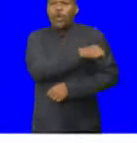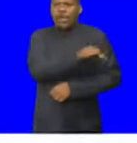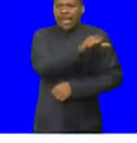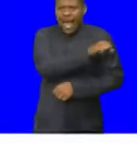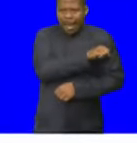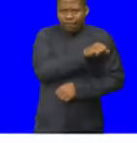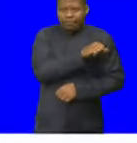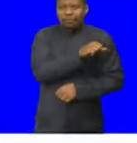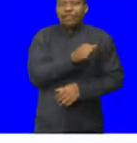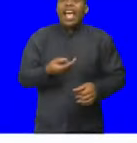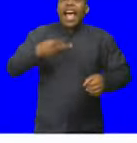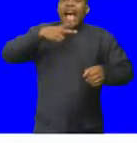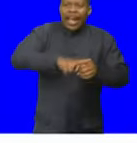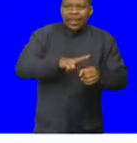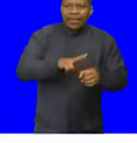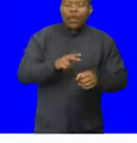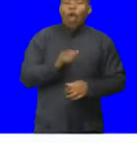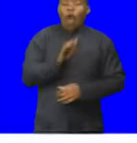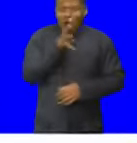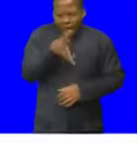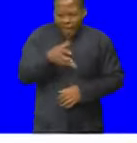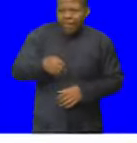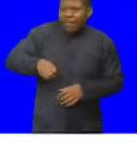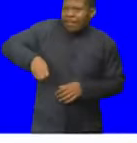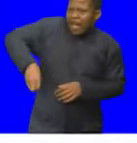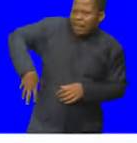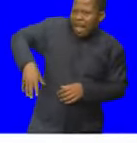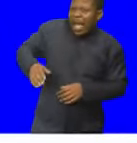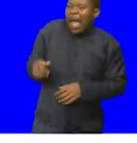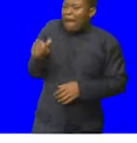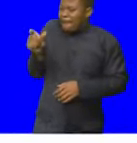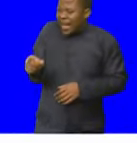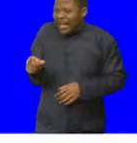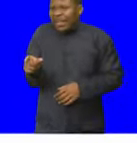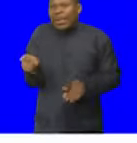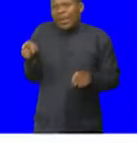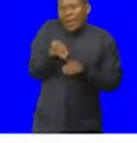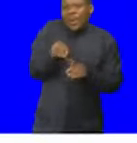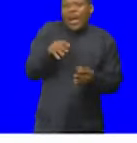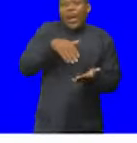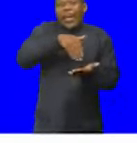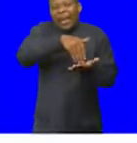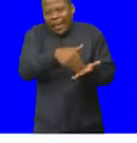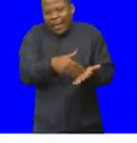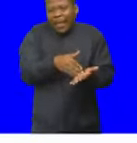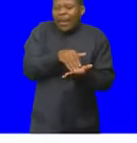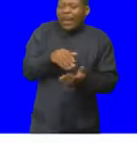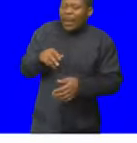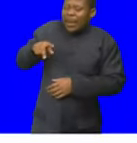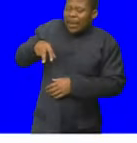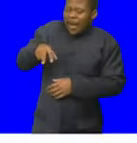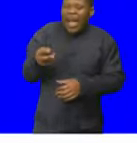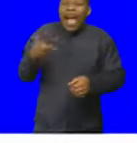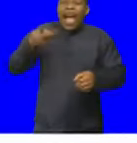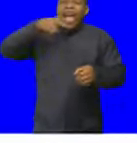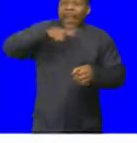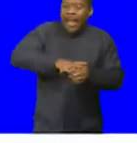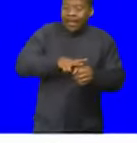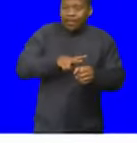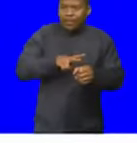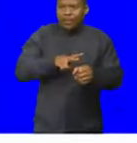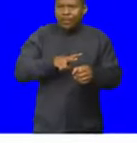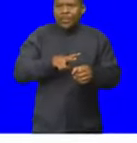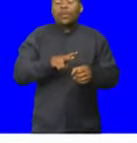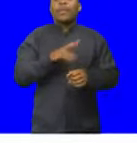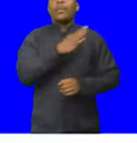lilanga lonke. Lo msheko ke ngilowo ohambisana nekuceka kwamadvolo umuntu wangakhona ikuhamba kanye nekuphelelwa ngemandla.